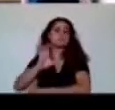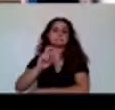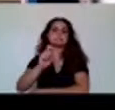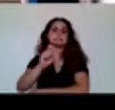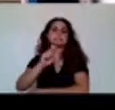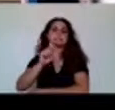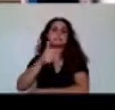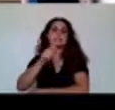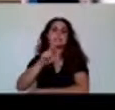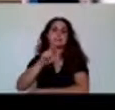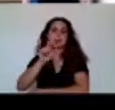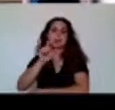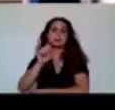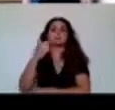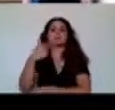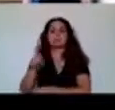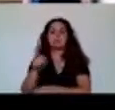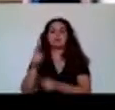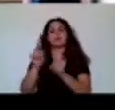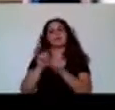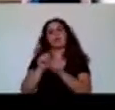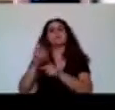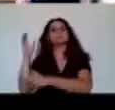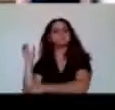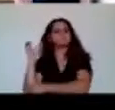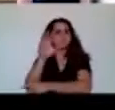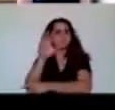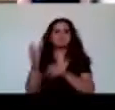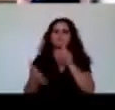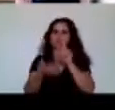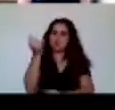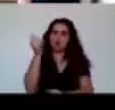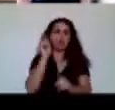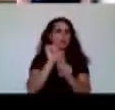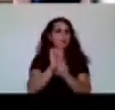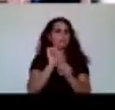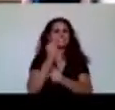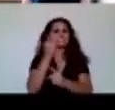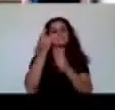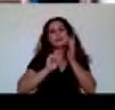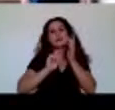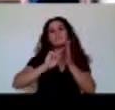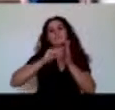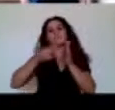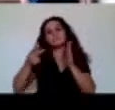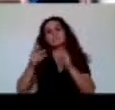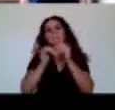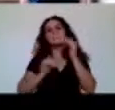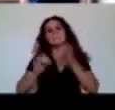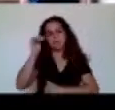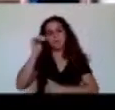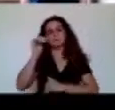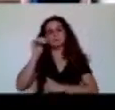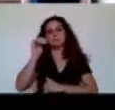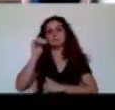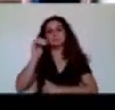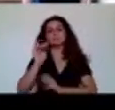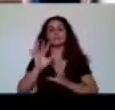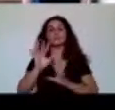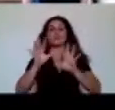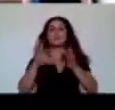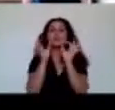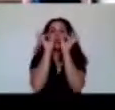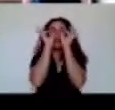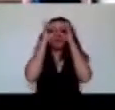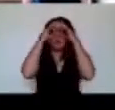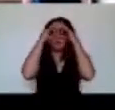they still are able to throw the ball at the target, sometimes with a little bit more variation. The movements can be more variable. When they're